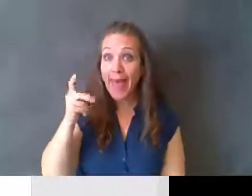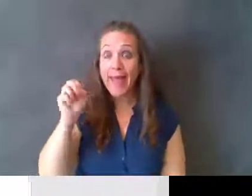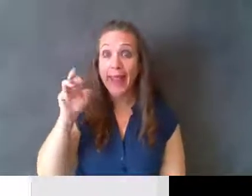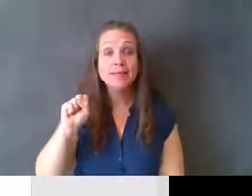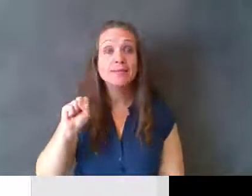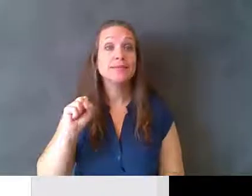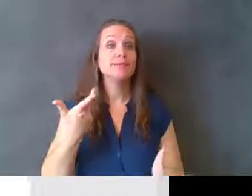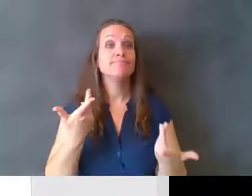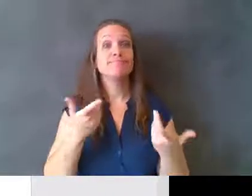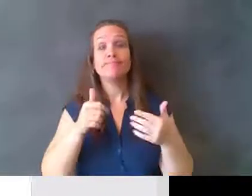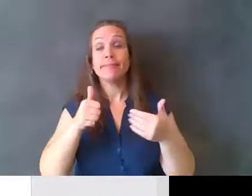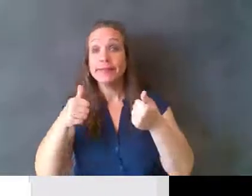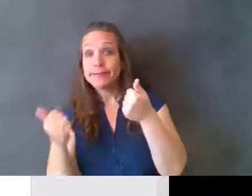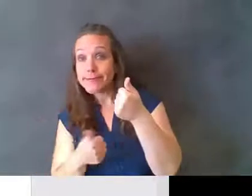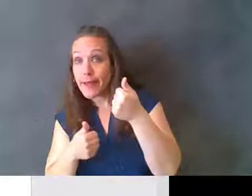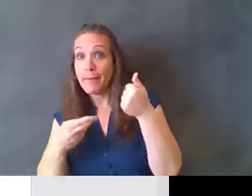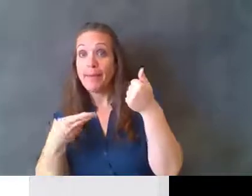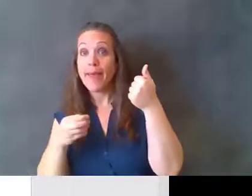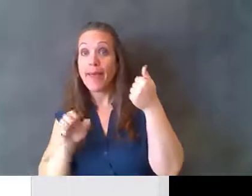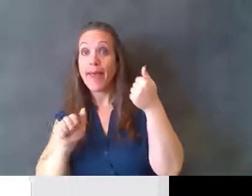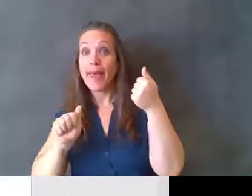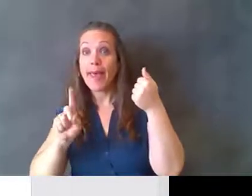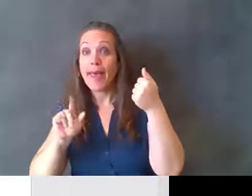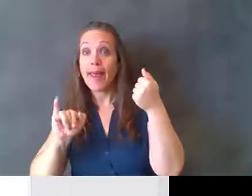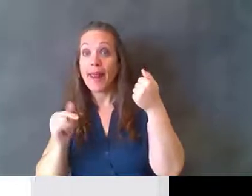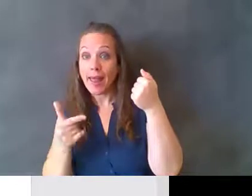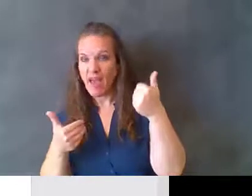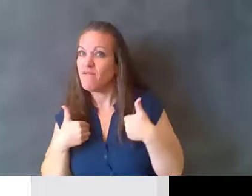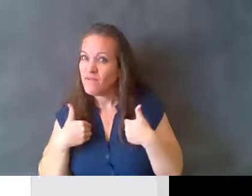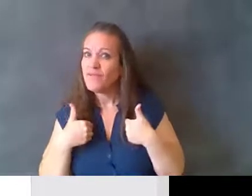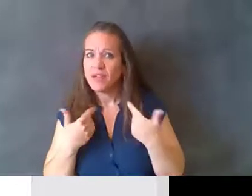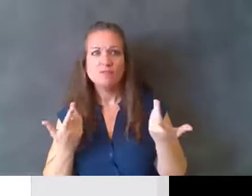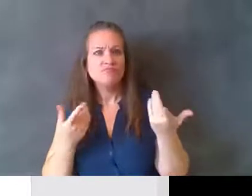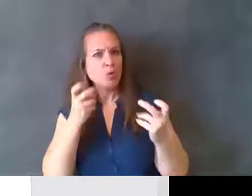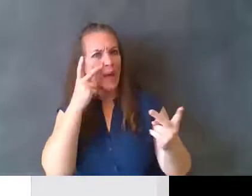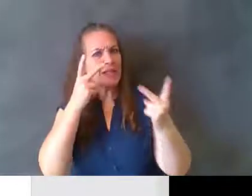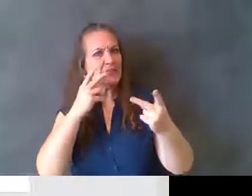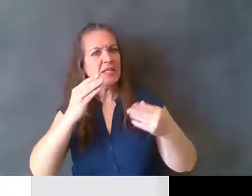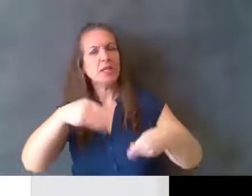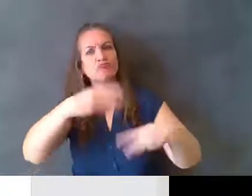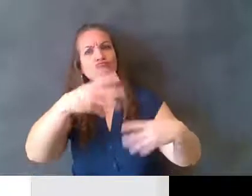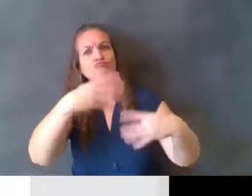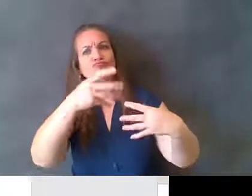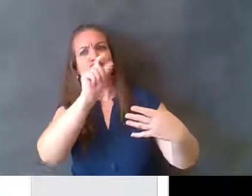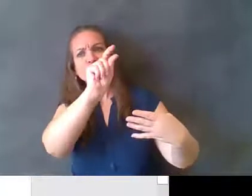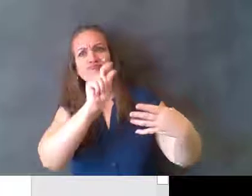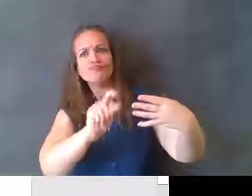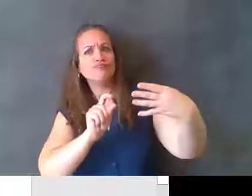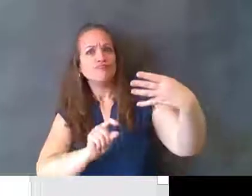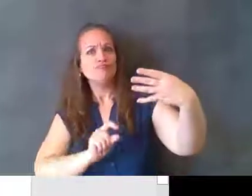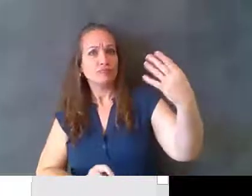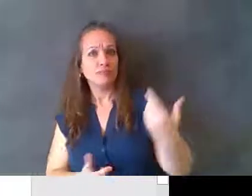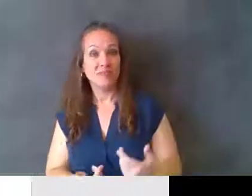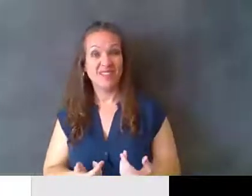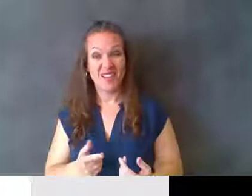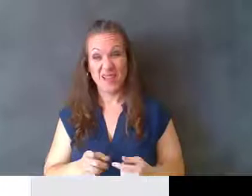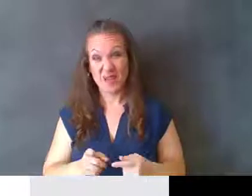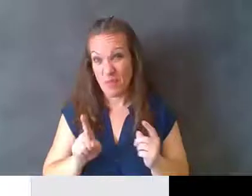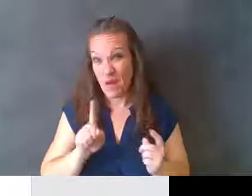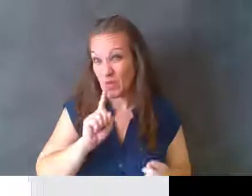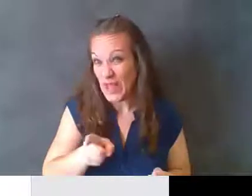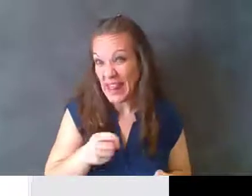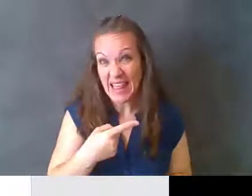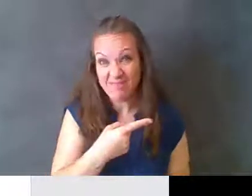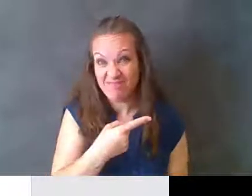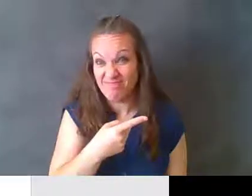some subheadings. And I'm just scrolling through my document so you can see all of that. However, that's not actually any